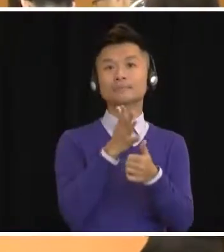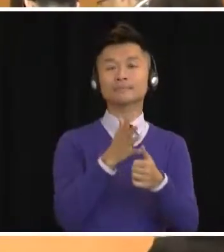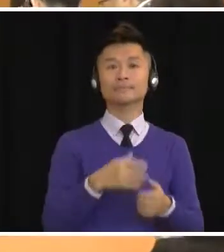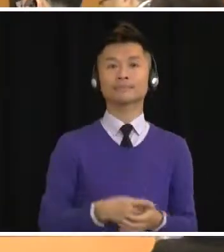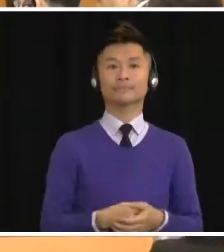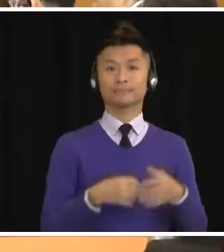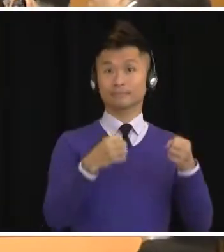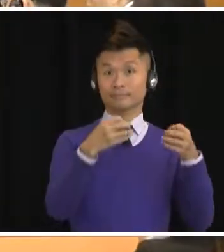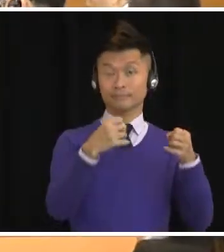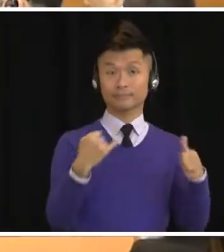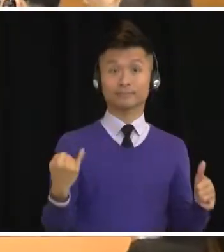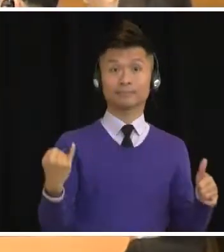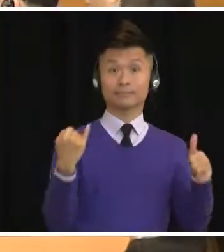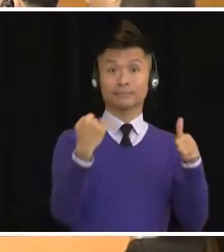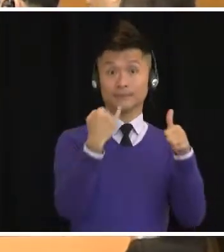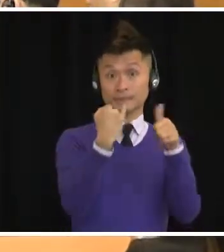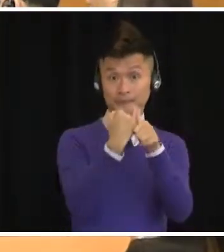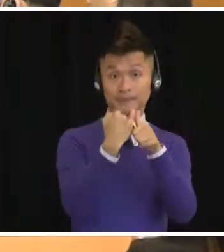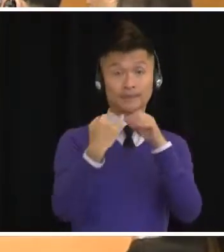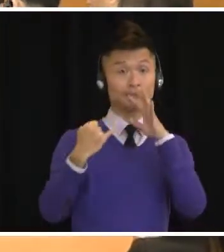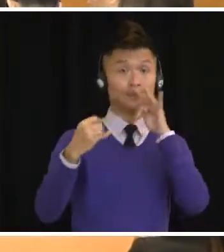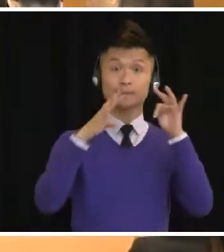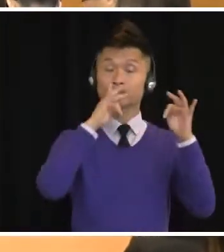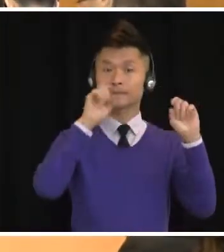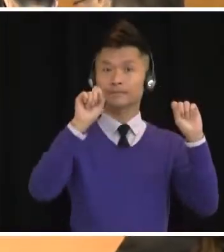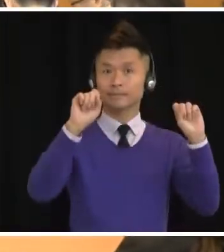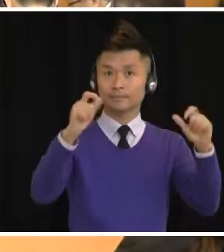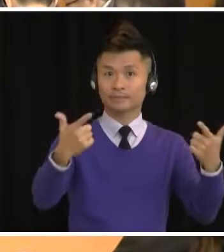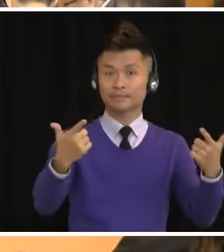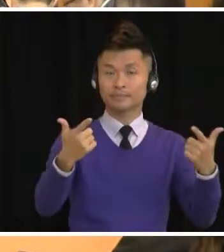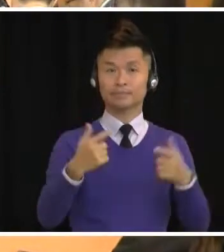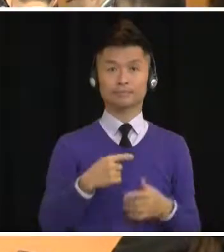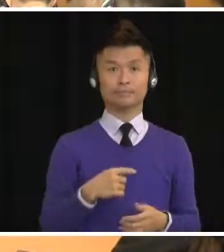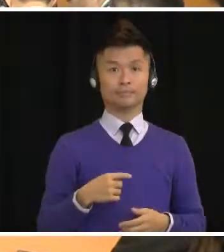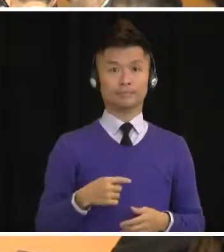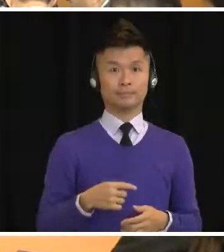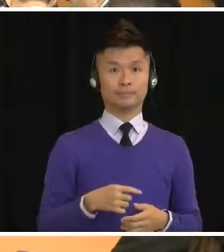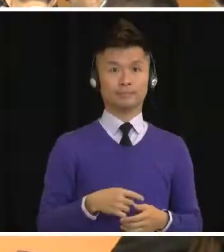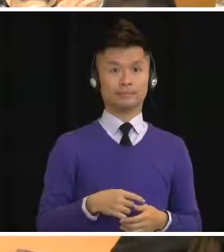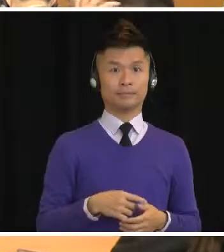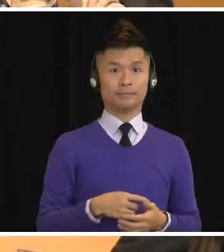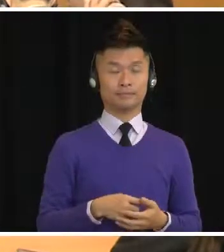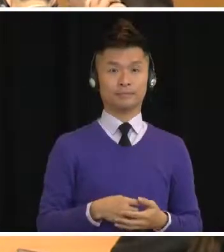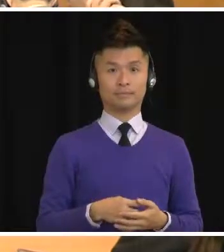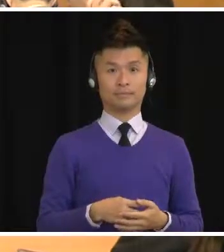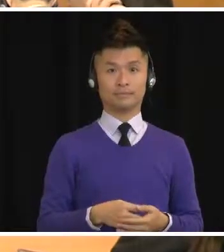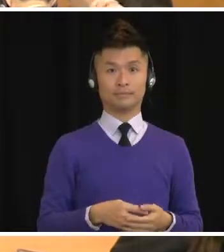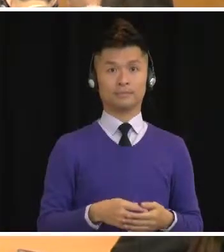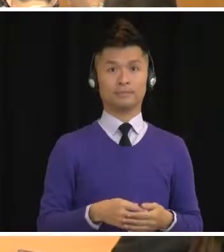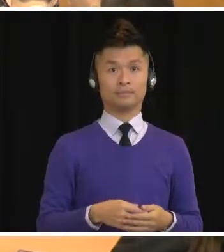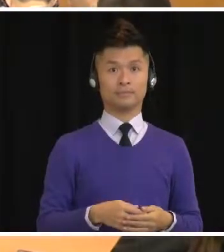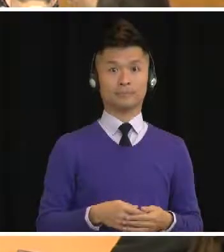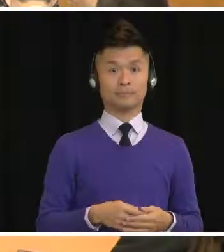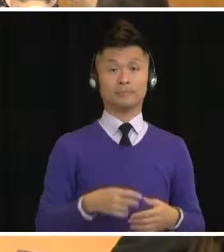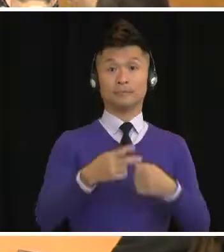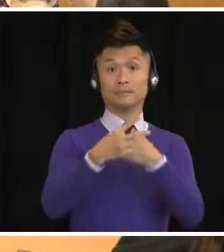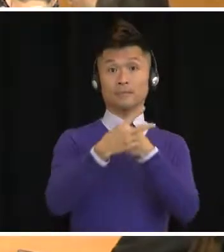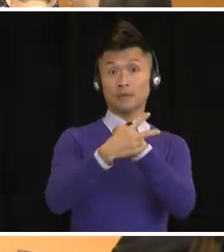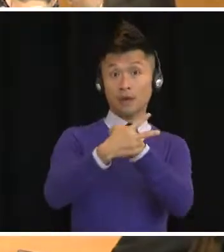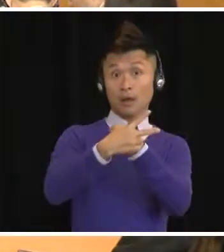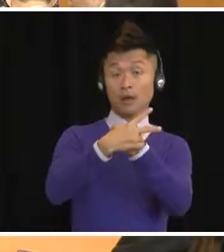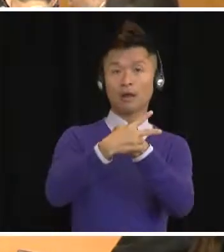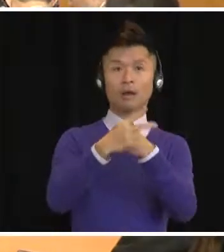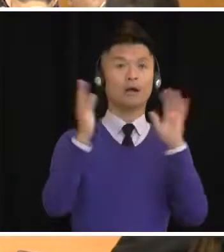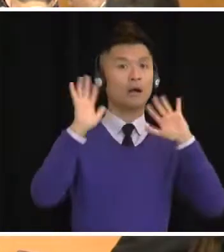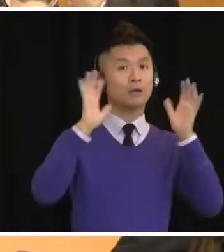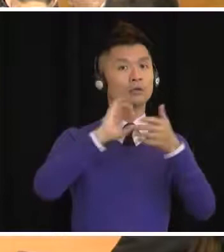from Professor Karp is about the different ages for marriage for